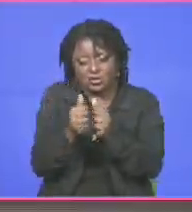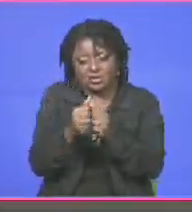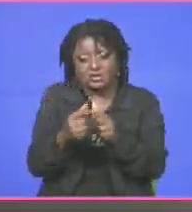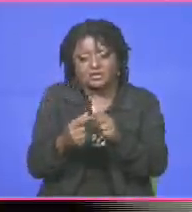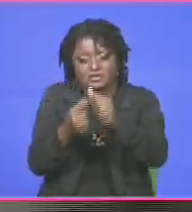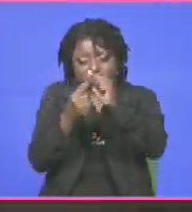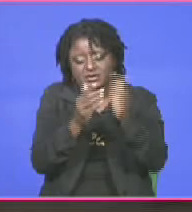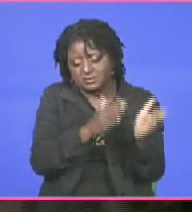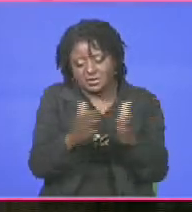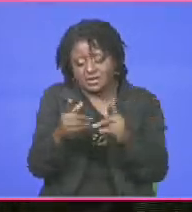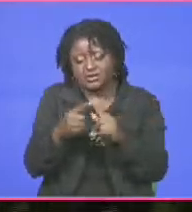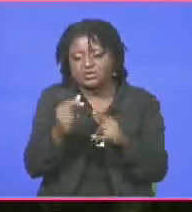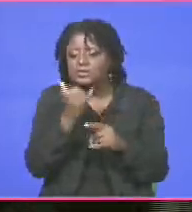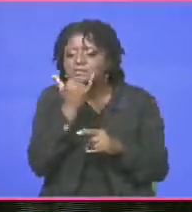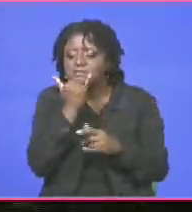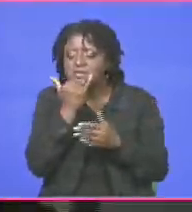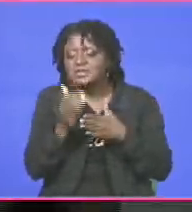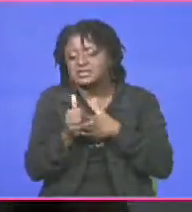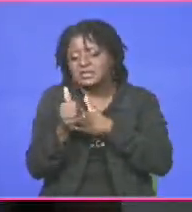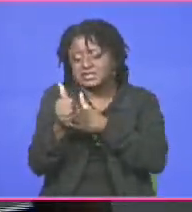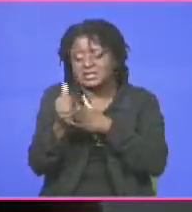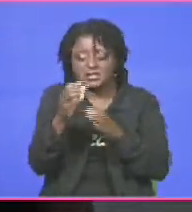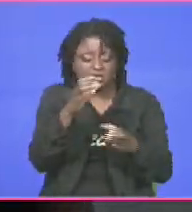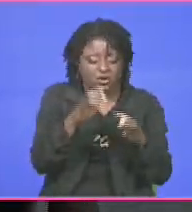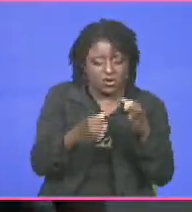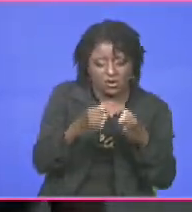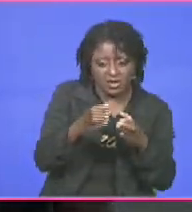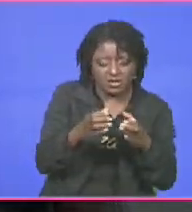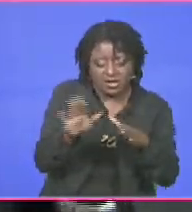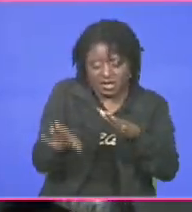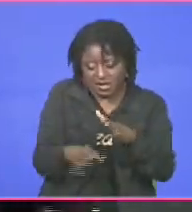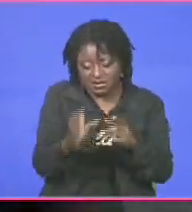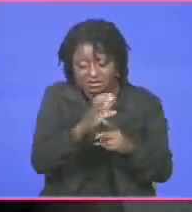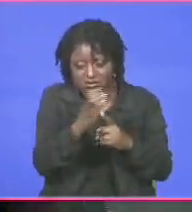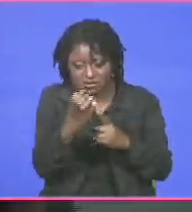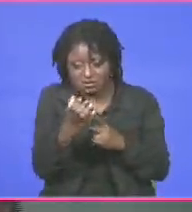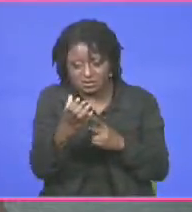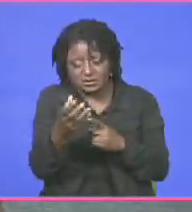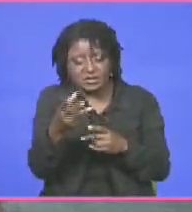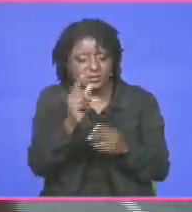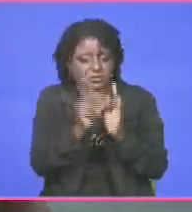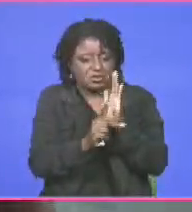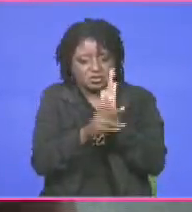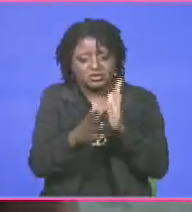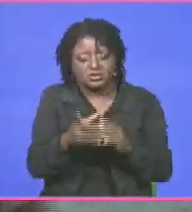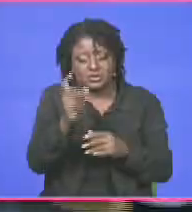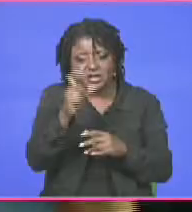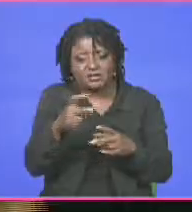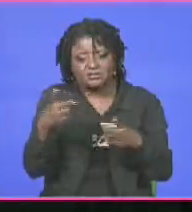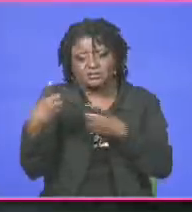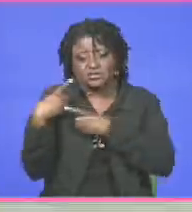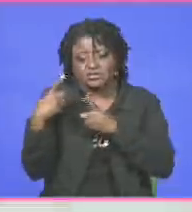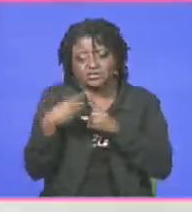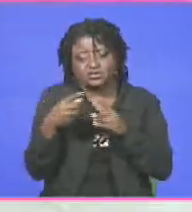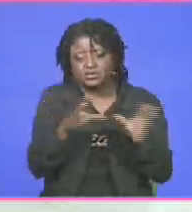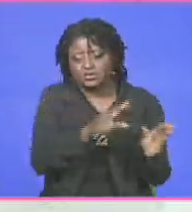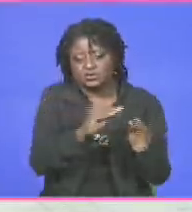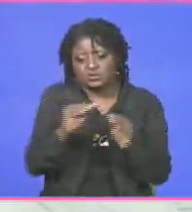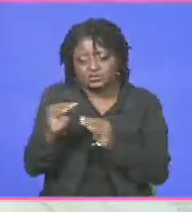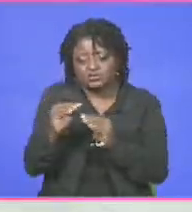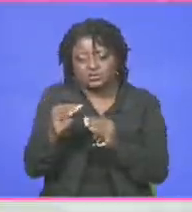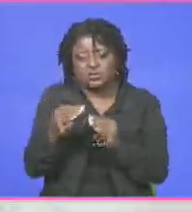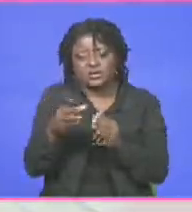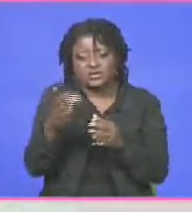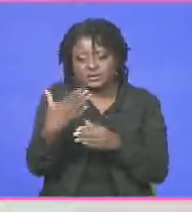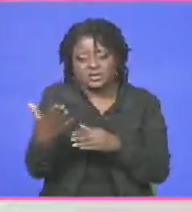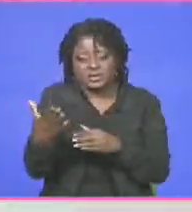intent to mislead the court. Knight also suggested that under the circumstances, the prosecution would have a duty to withdraw their case against Frank